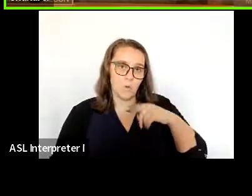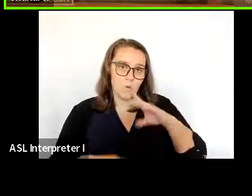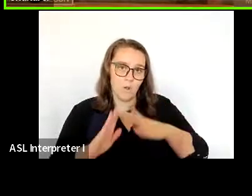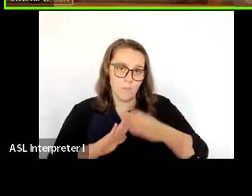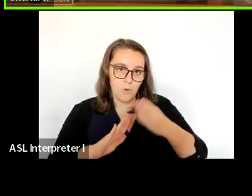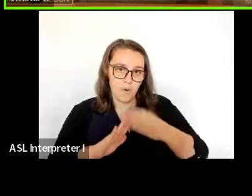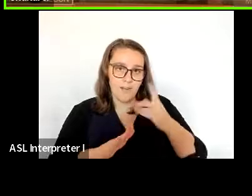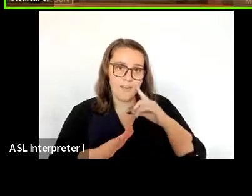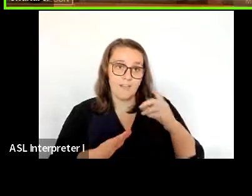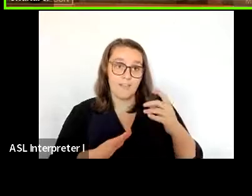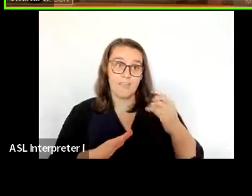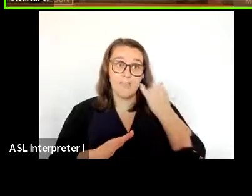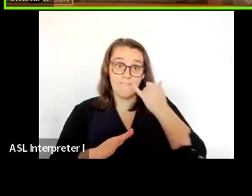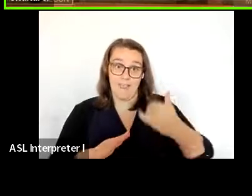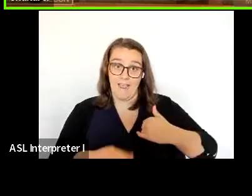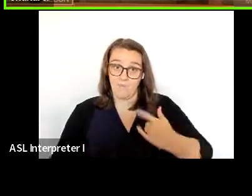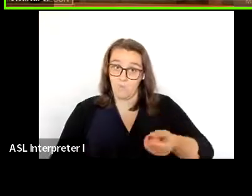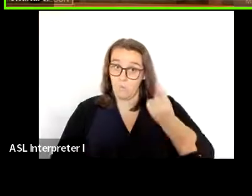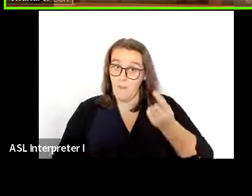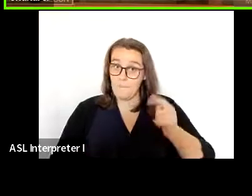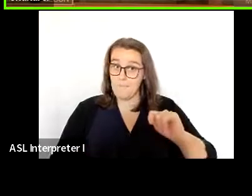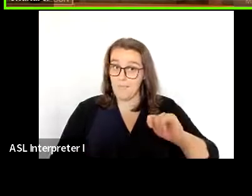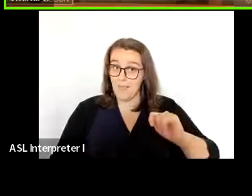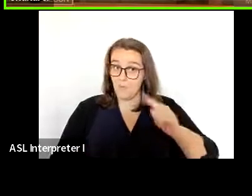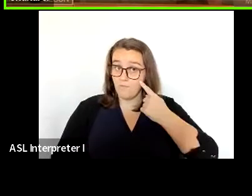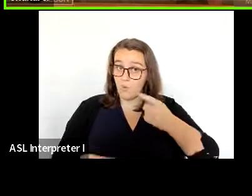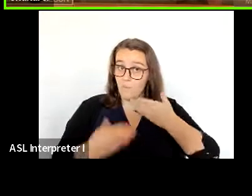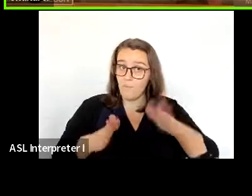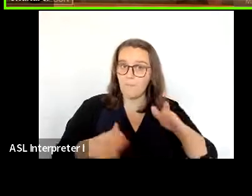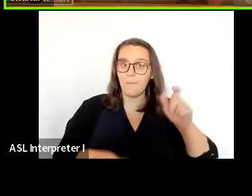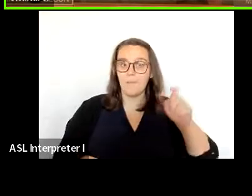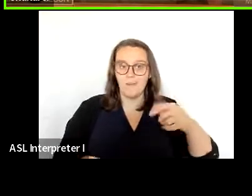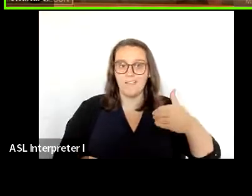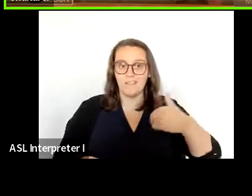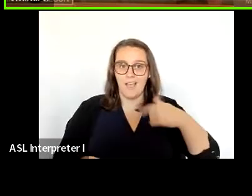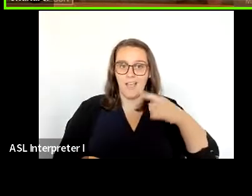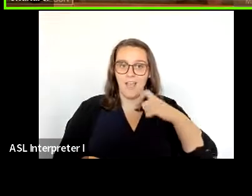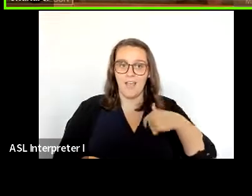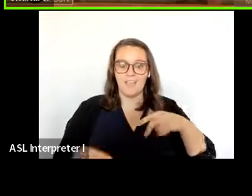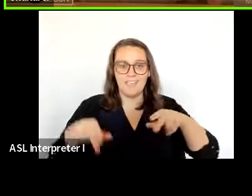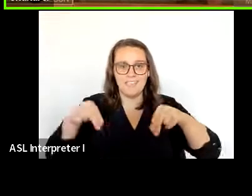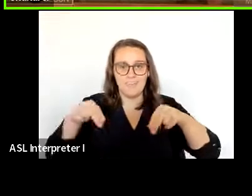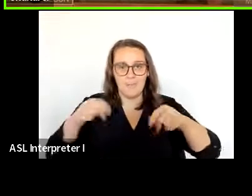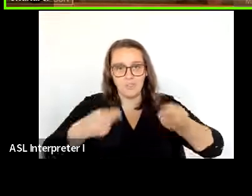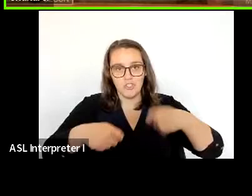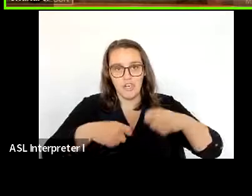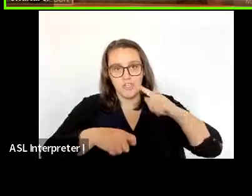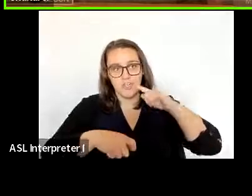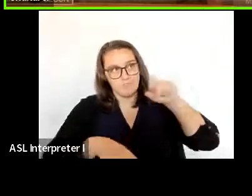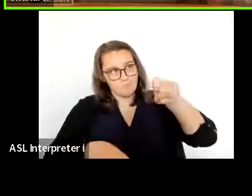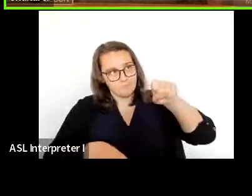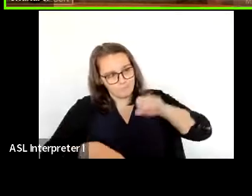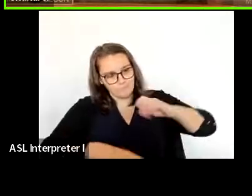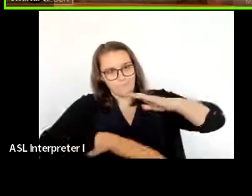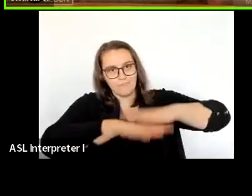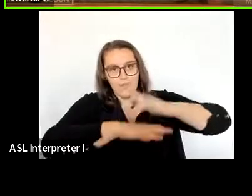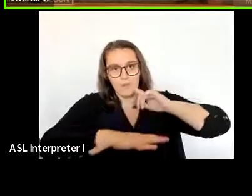restroom open to the public to provide a diaper changing station in each publicly accessible restroom.